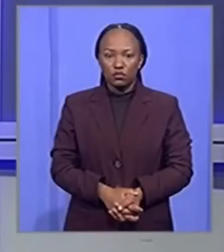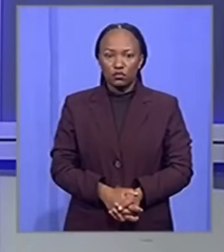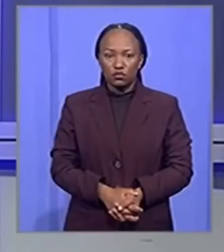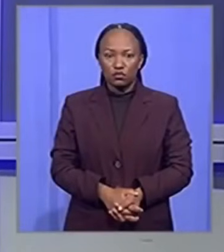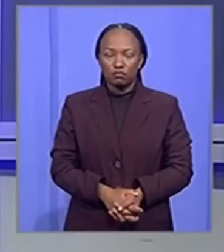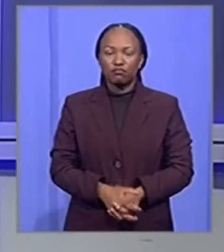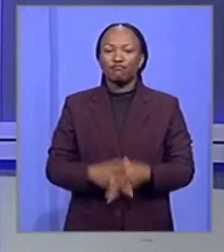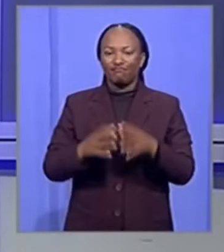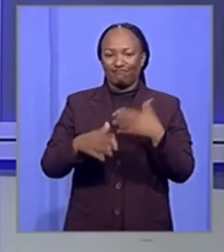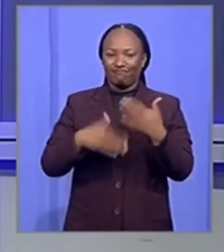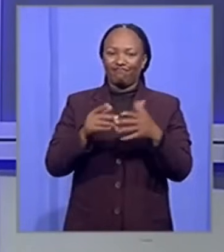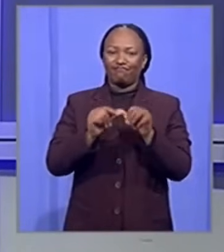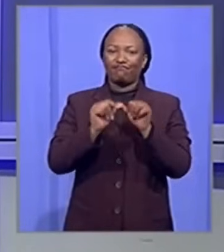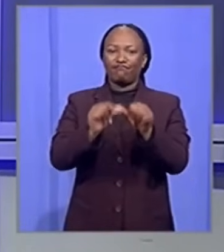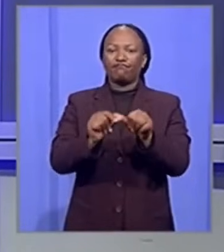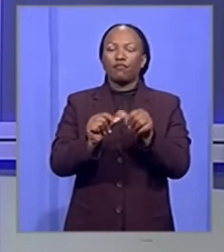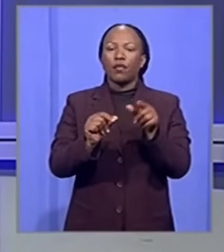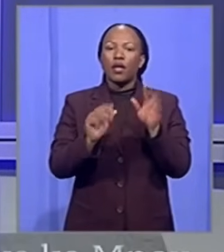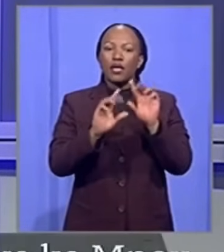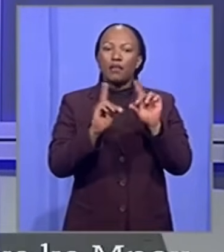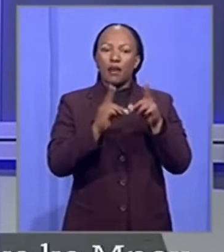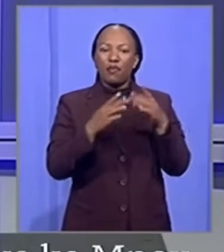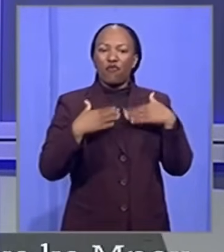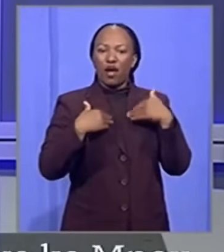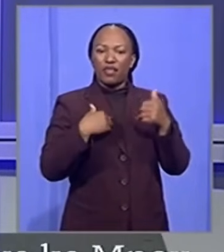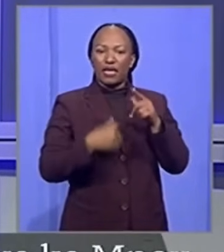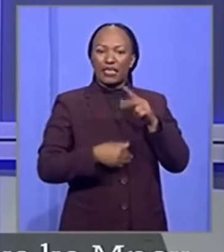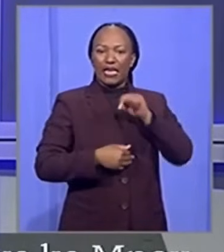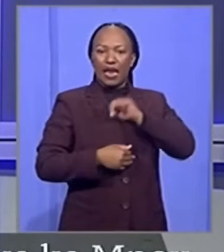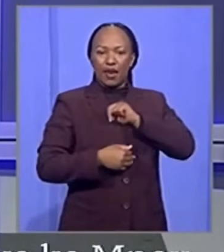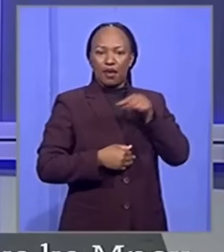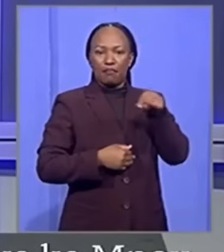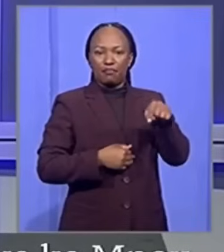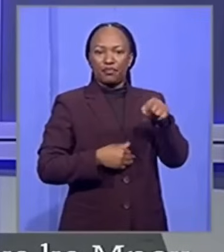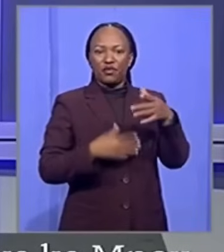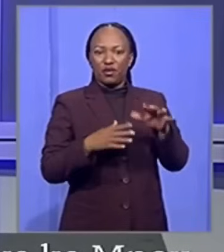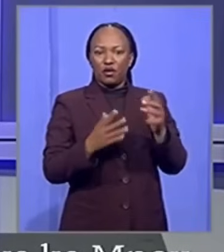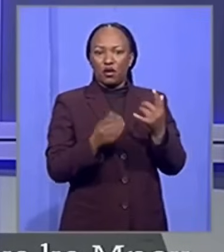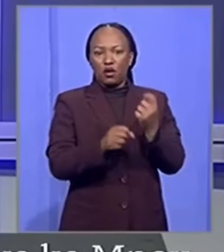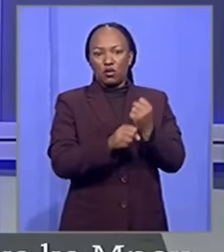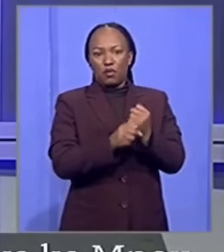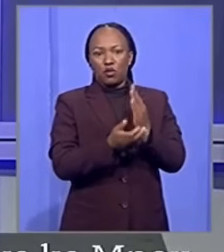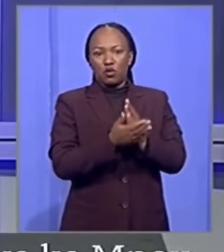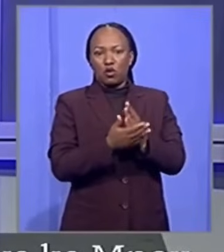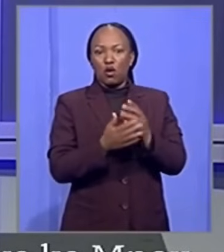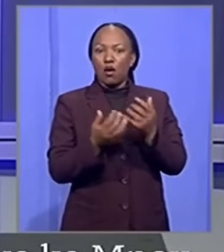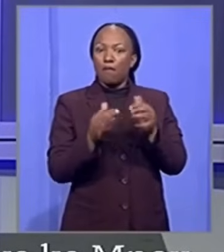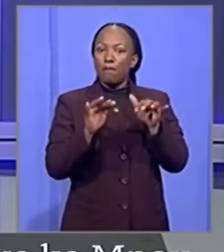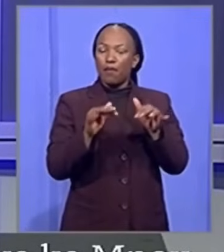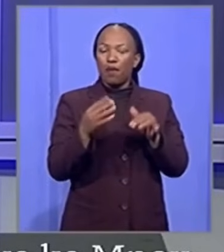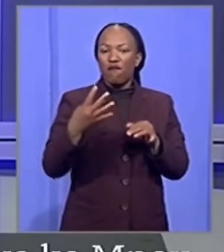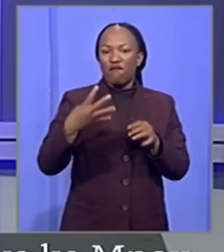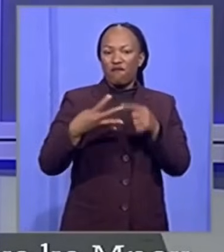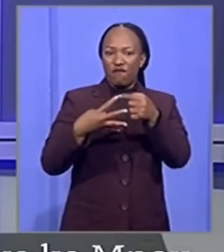Re hatela pele lefapha la bophelo KwaZulu Natal le netefaditse hore hona le batho ba bane ba